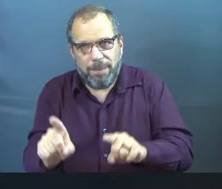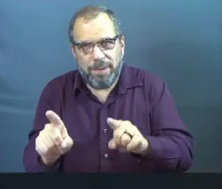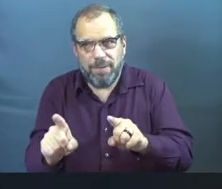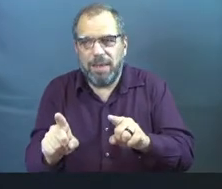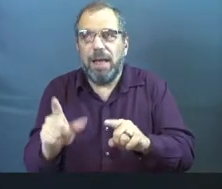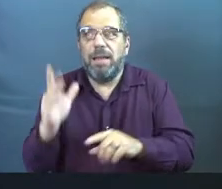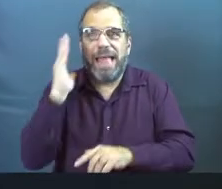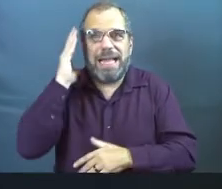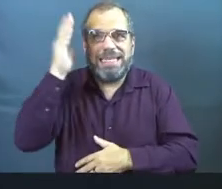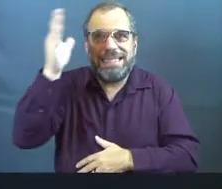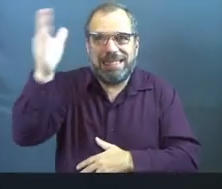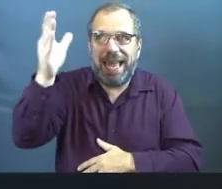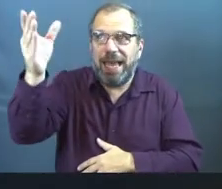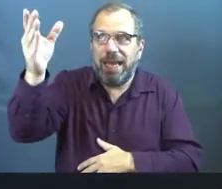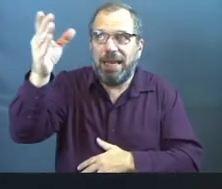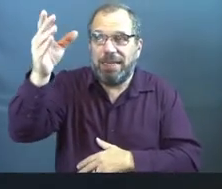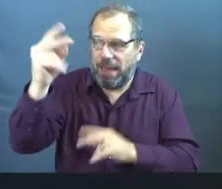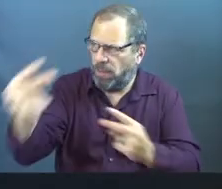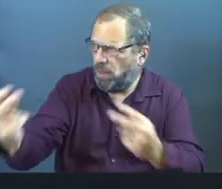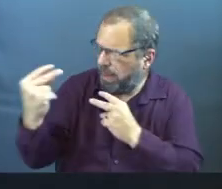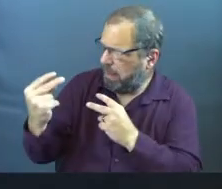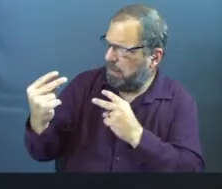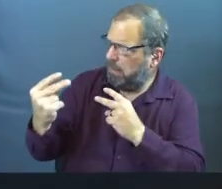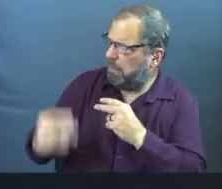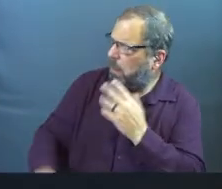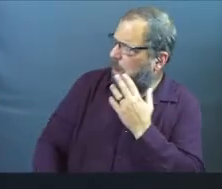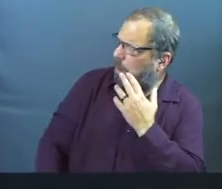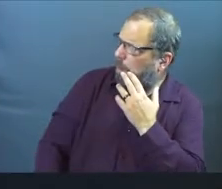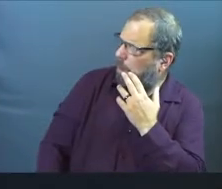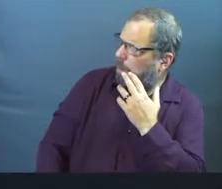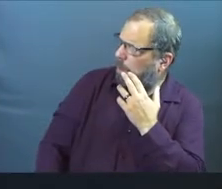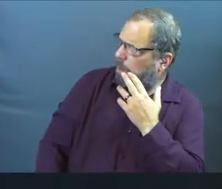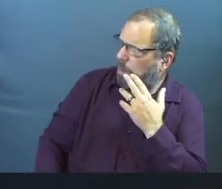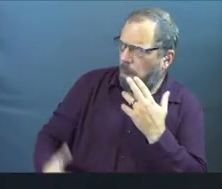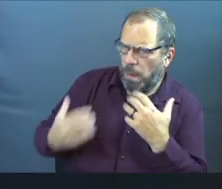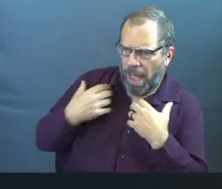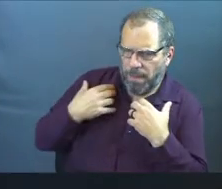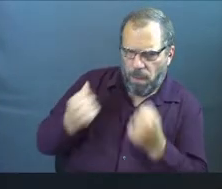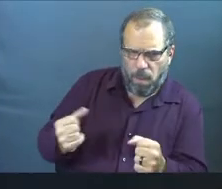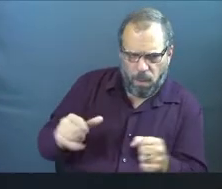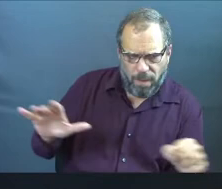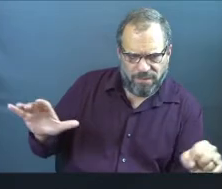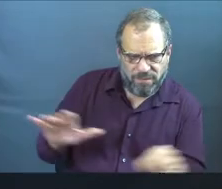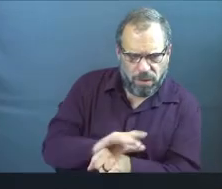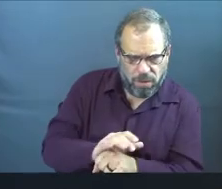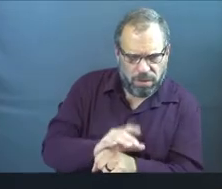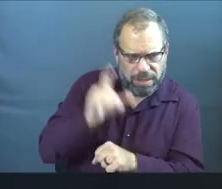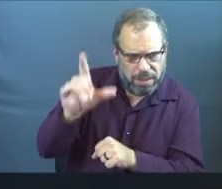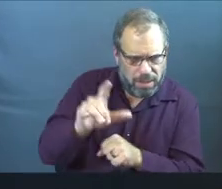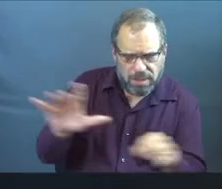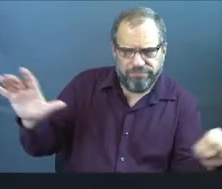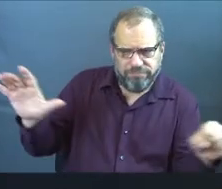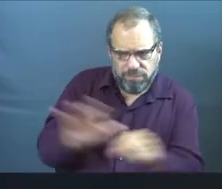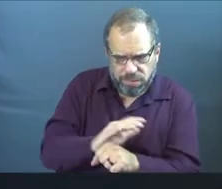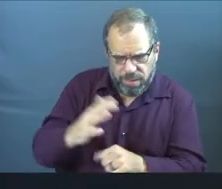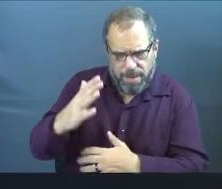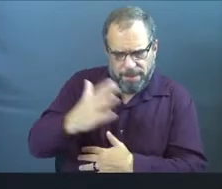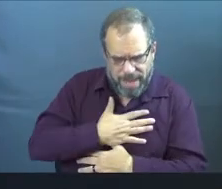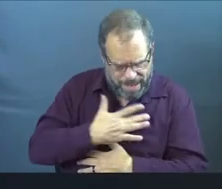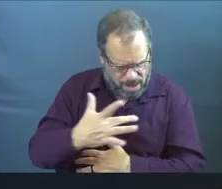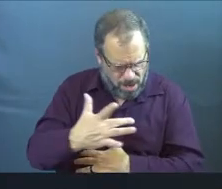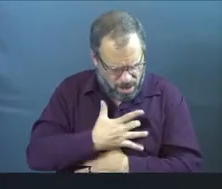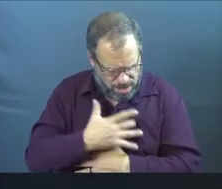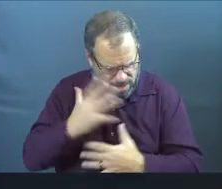will be a day in eternity where we look back and go, I'm whole. God has completely healed my broken